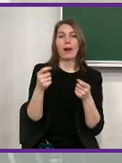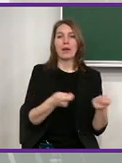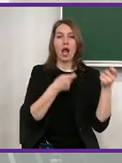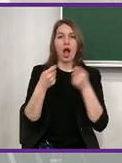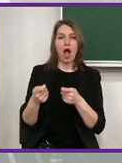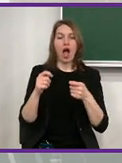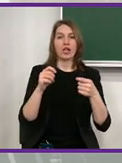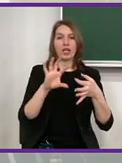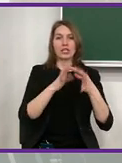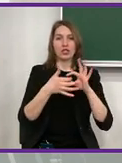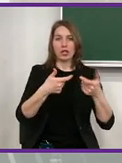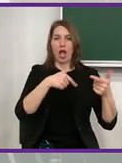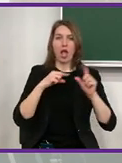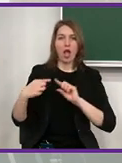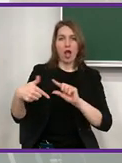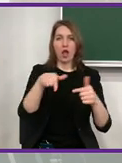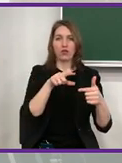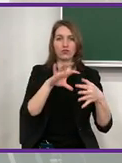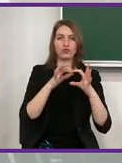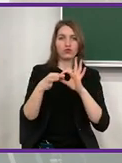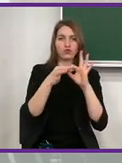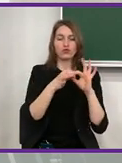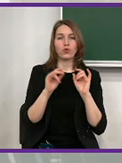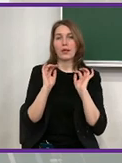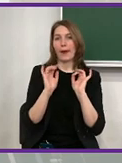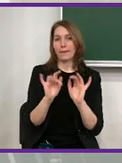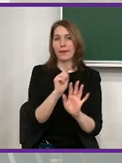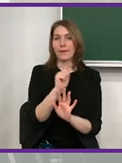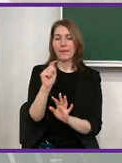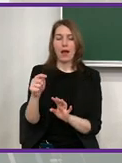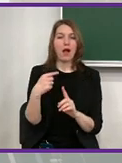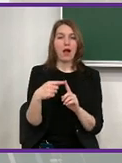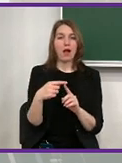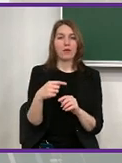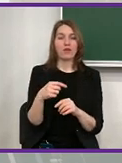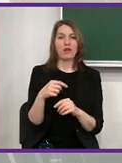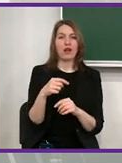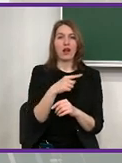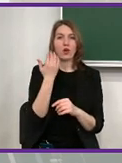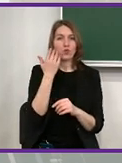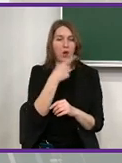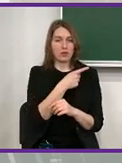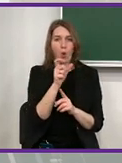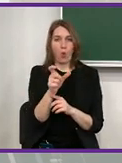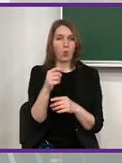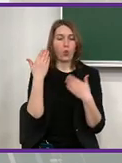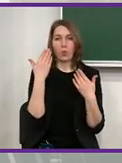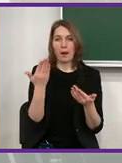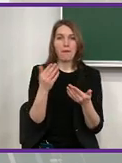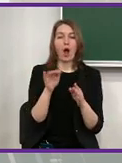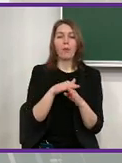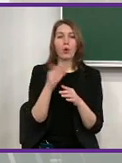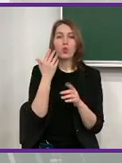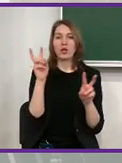body that monitors the local laws and compliance with the laws. It's called